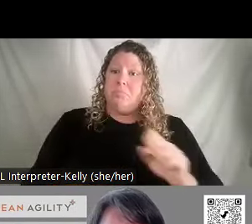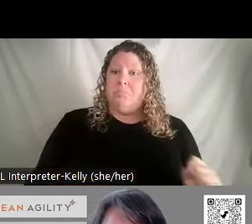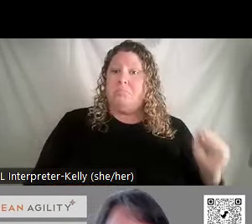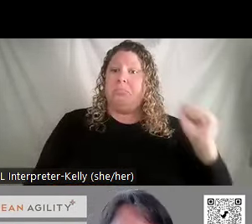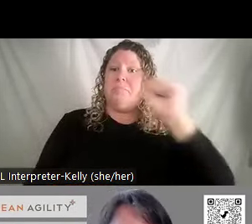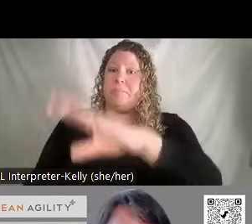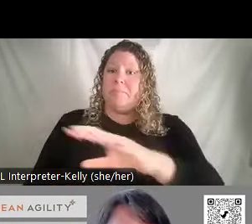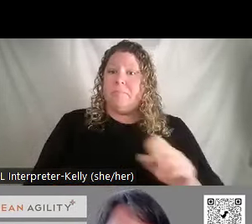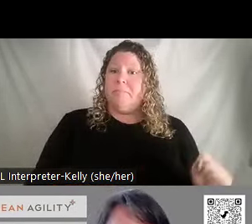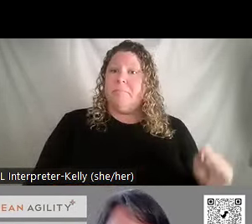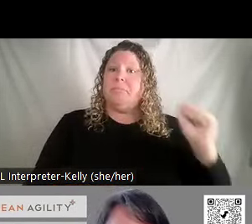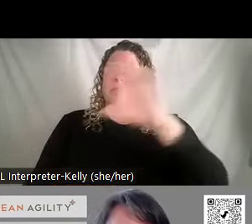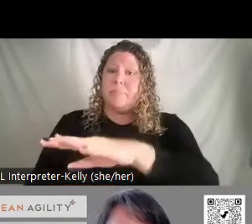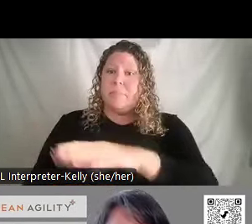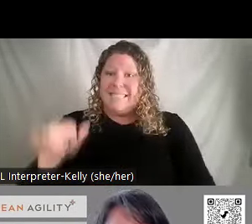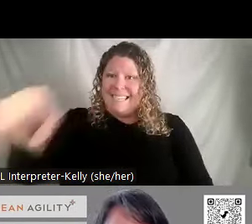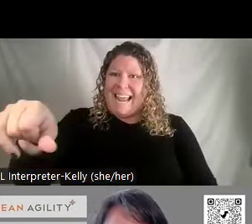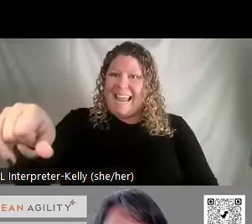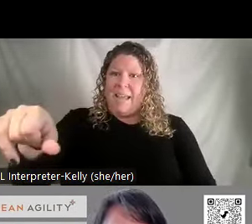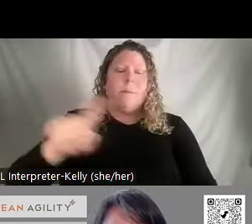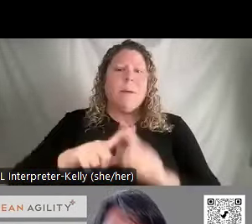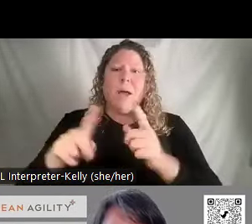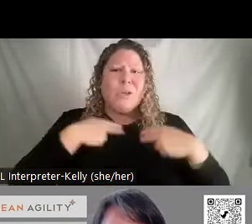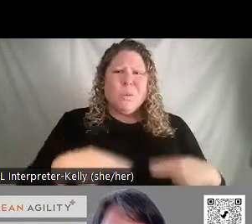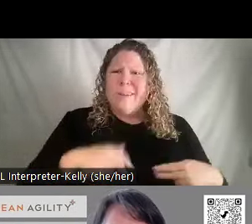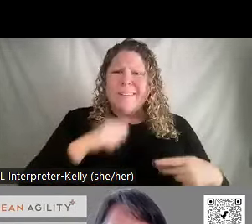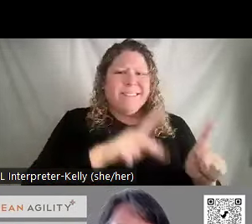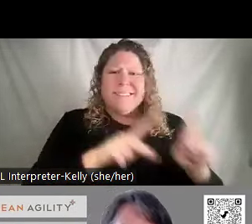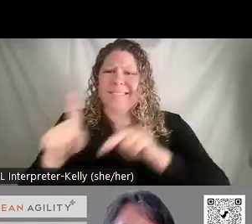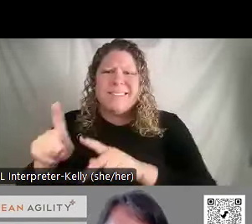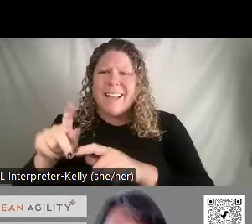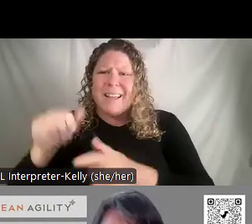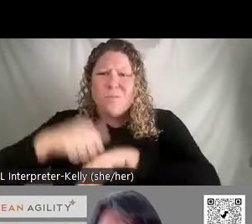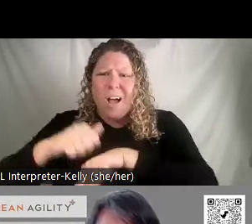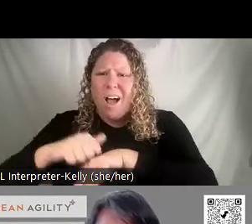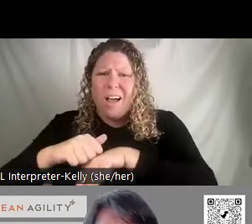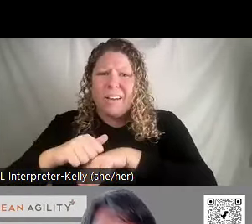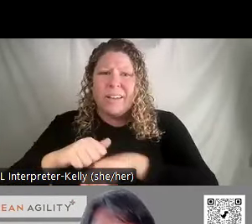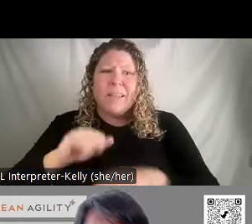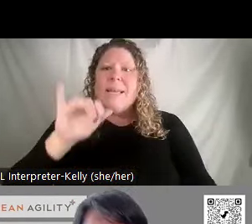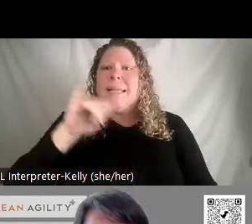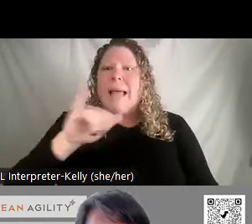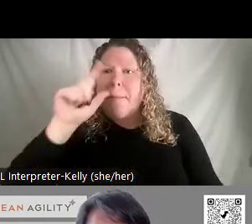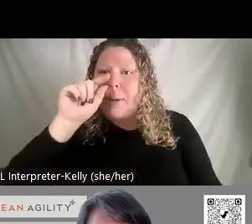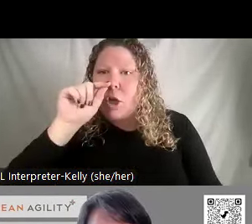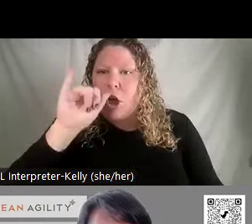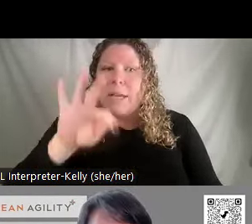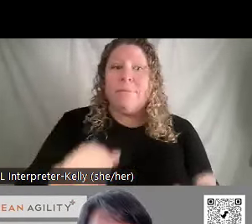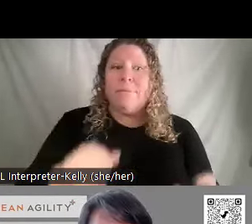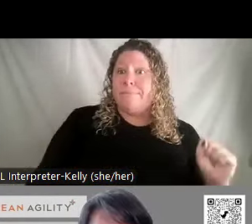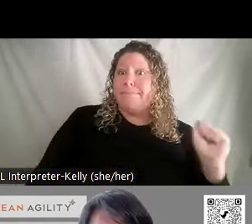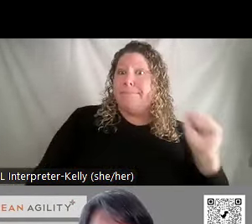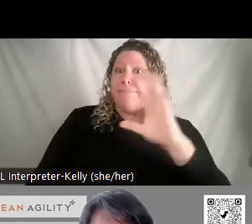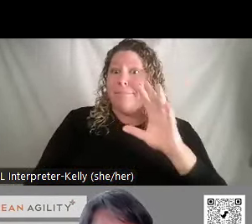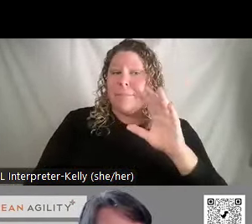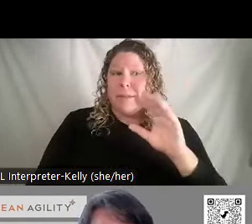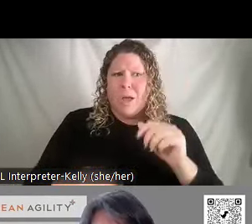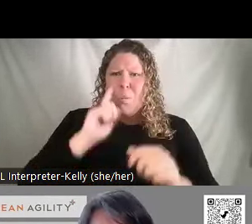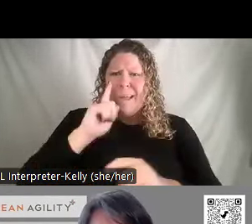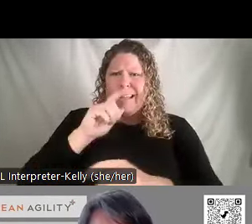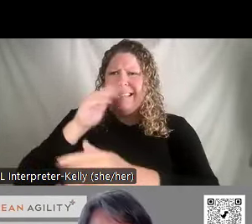But humans aren't like rocks. They're like birds. If you toss a bird, is it going to go over there where you want it and stay over